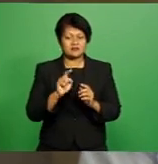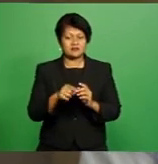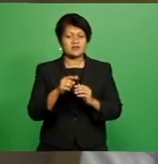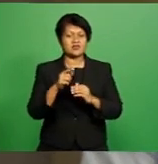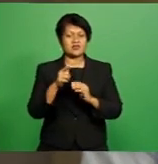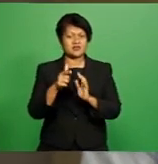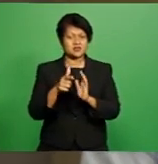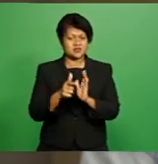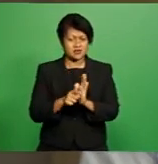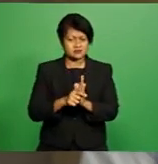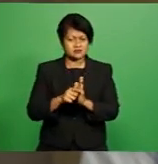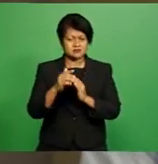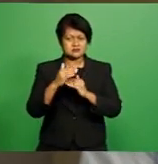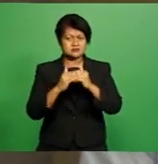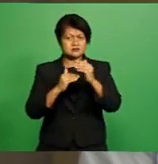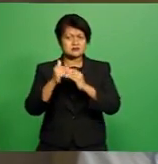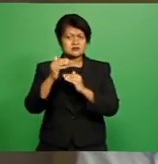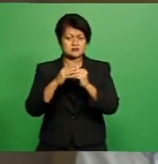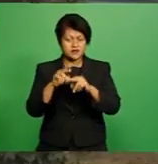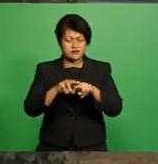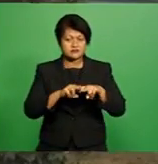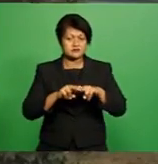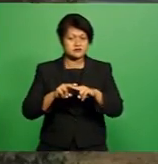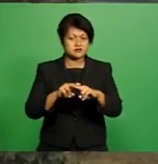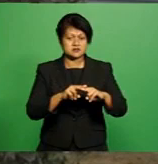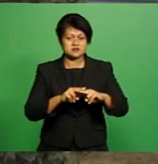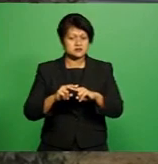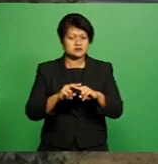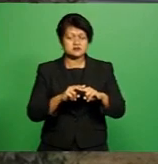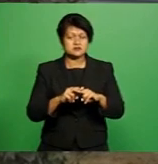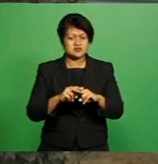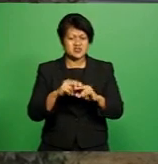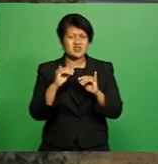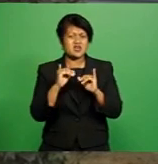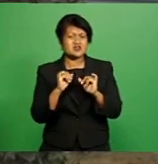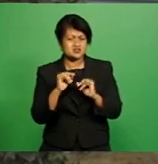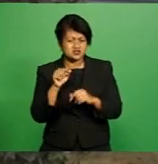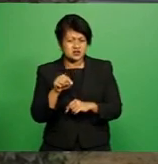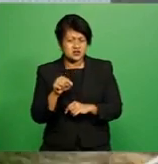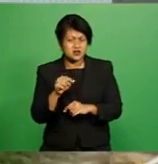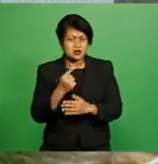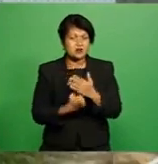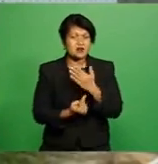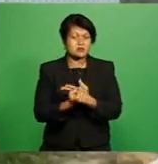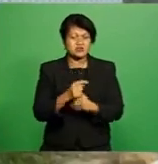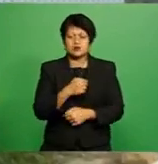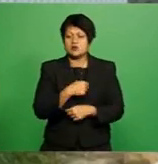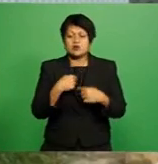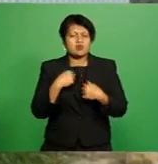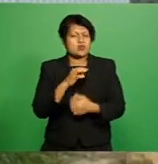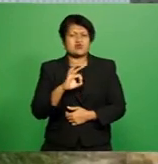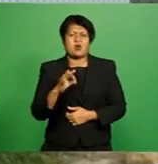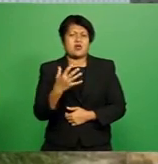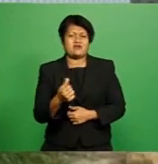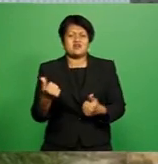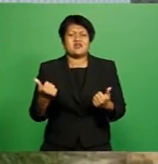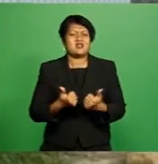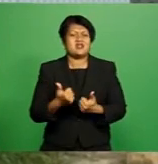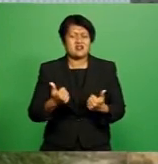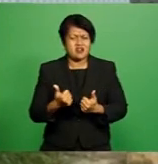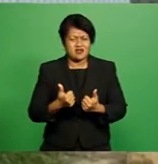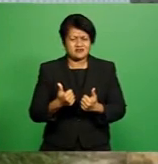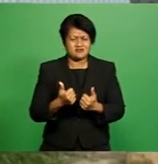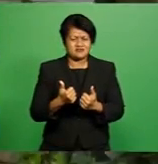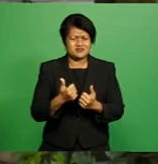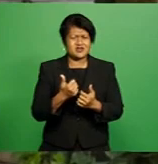doing in Fiji. And the issue that I'm raising here is that we don't have enough provisions, therefore, to